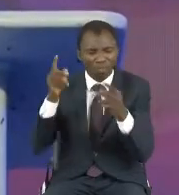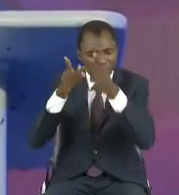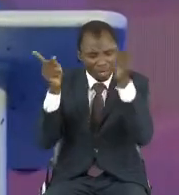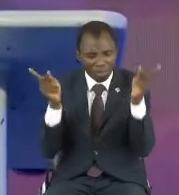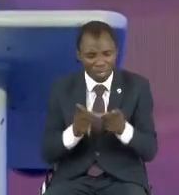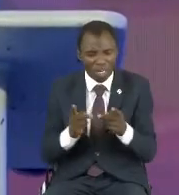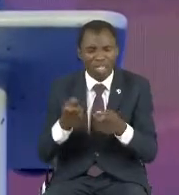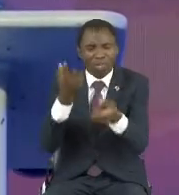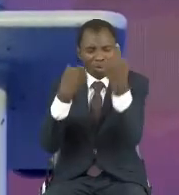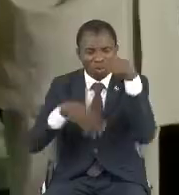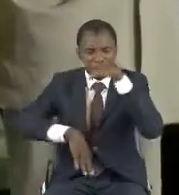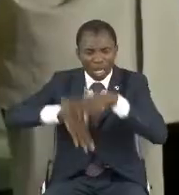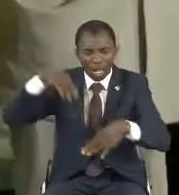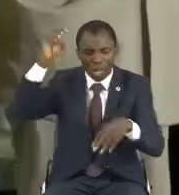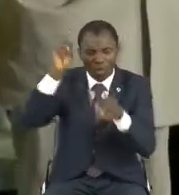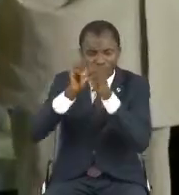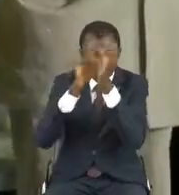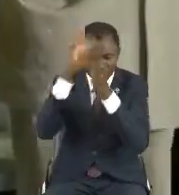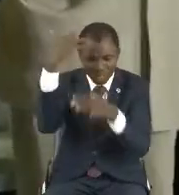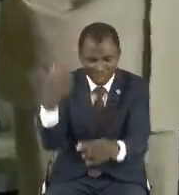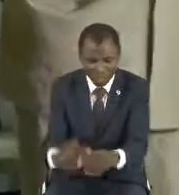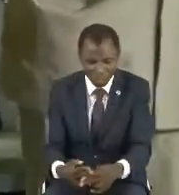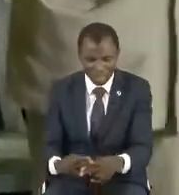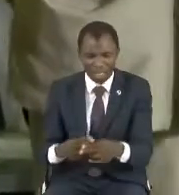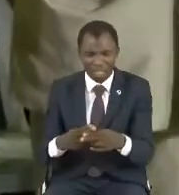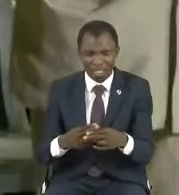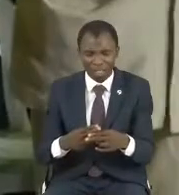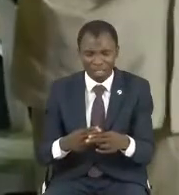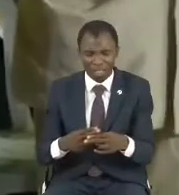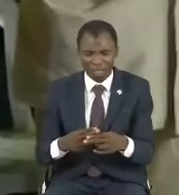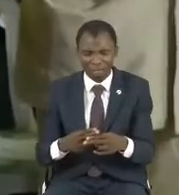in Jesus' name.